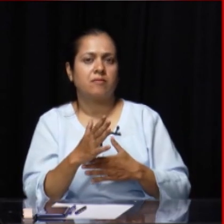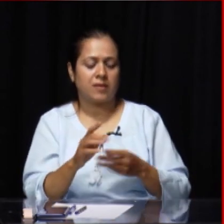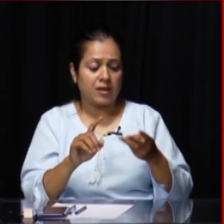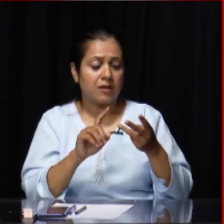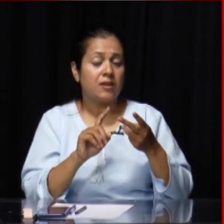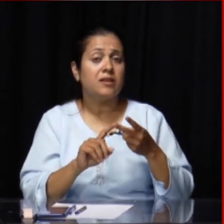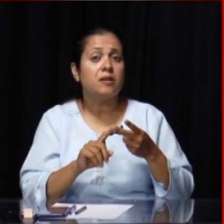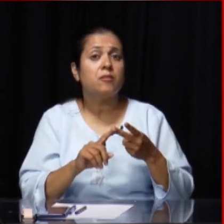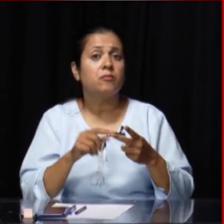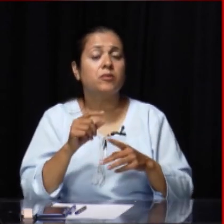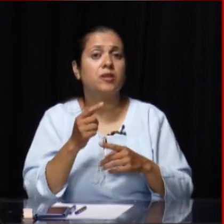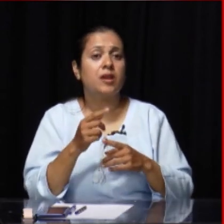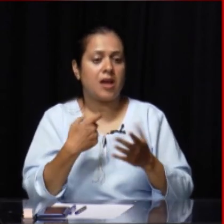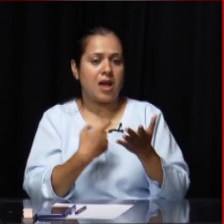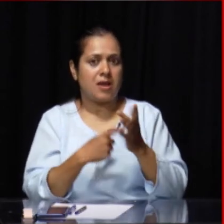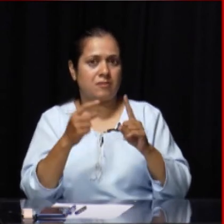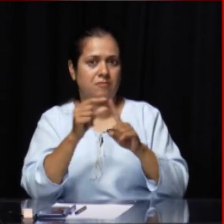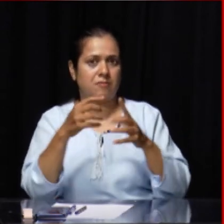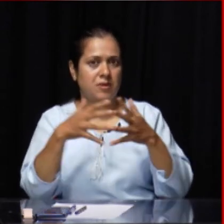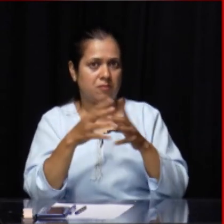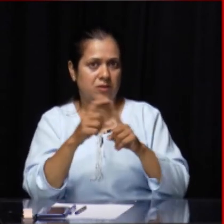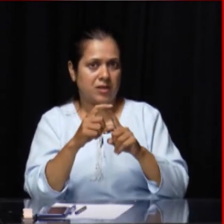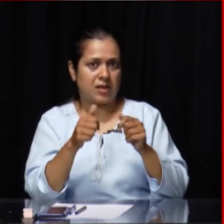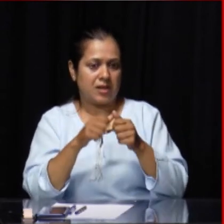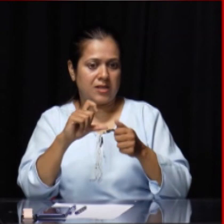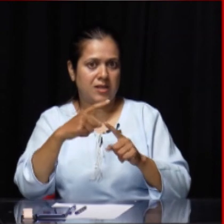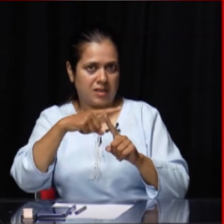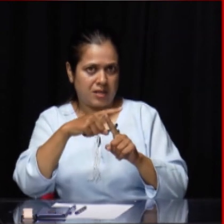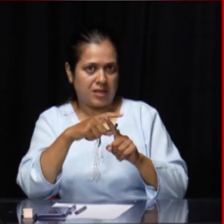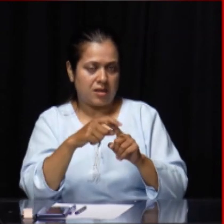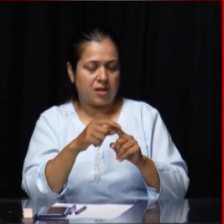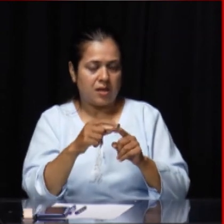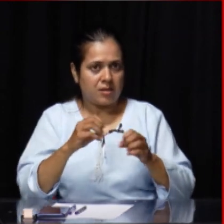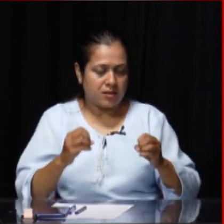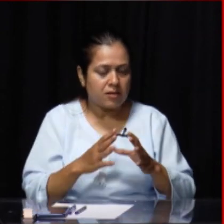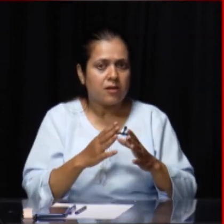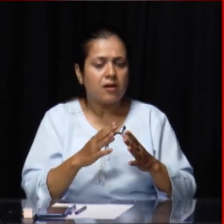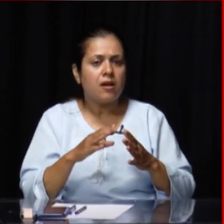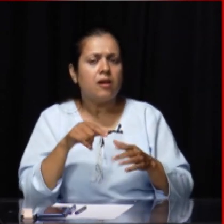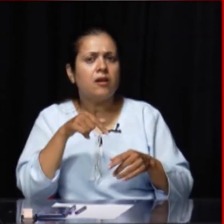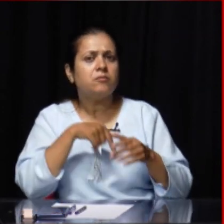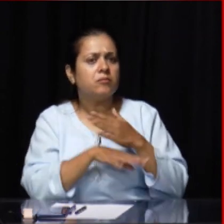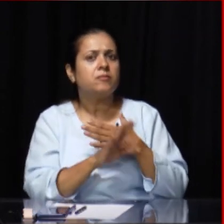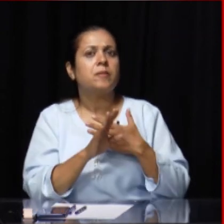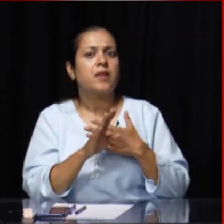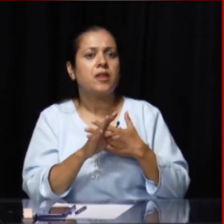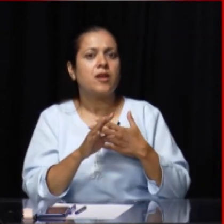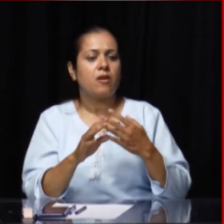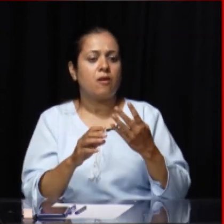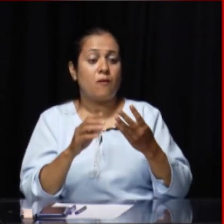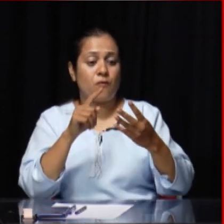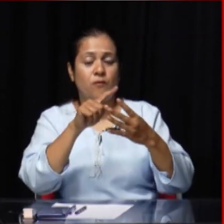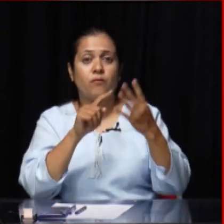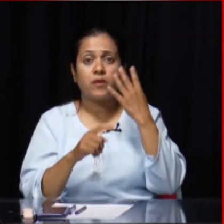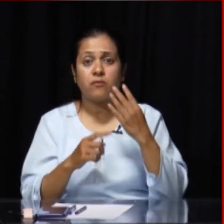when this RPWD Act came, rights were asserted. So what has happened is, in the